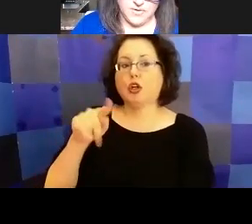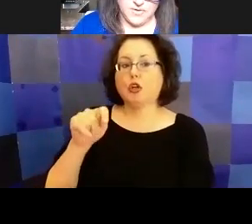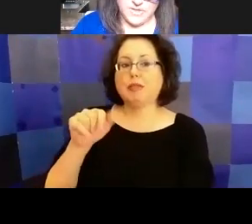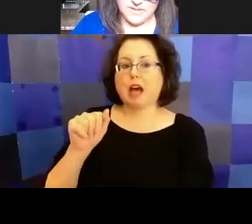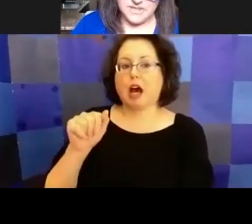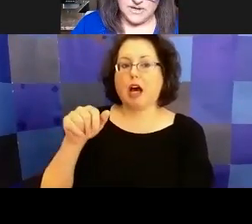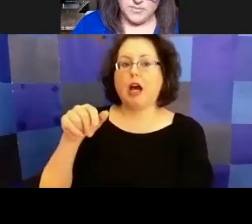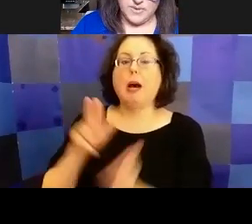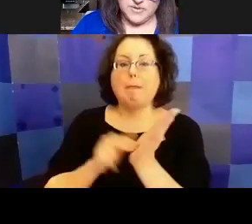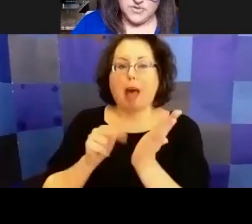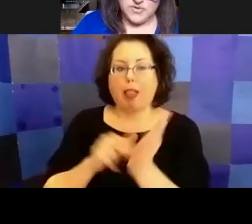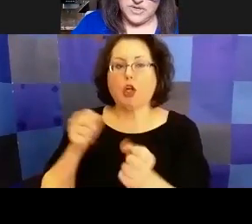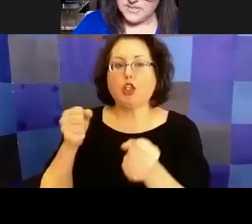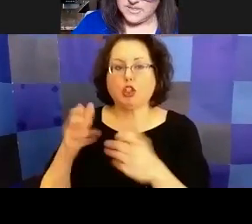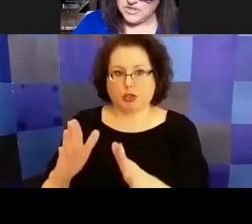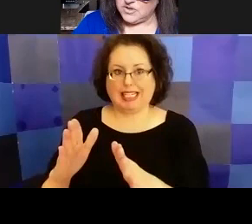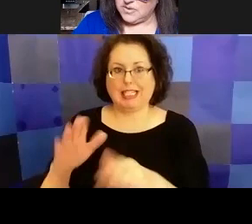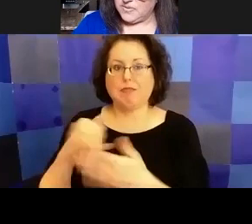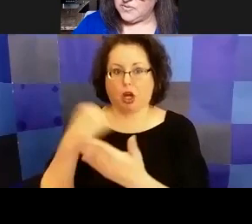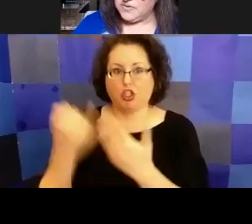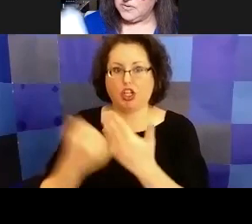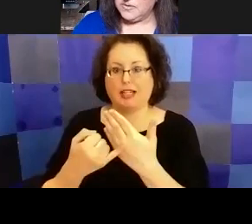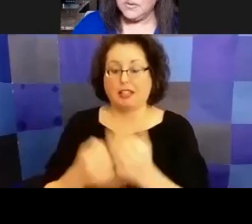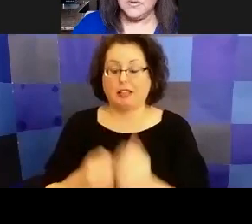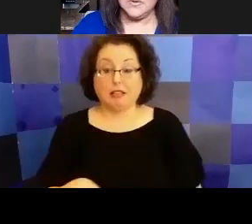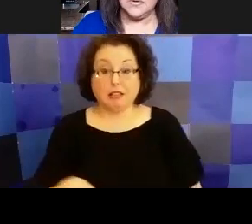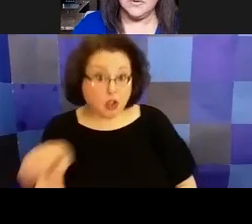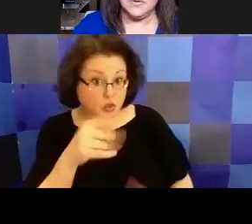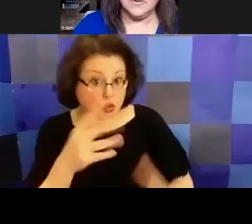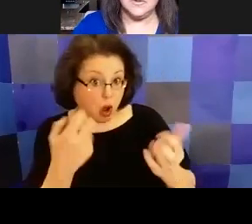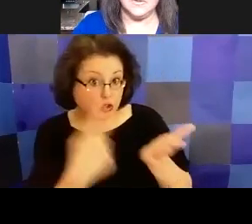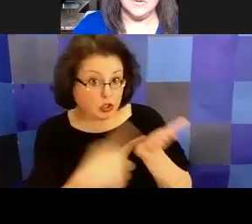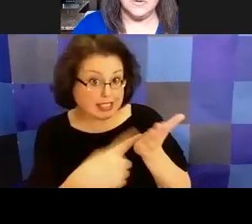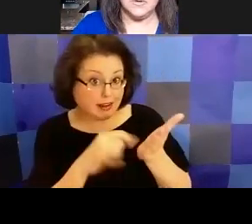You've heard the reading of the title of the bills. Is there any discussion on the bills?